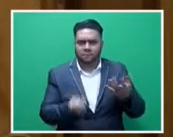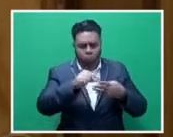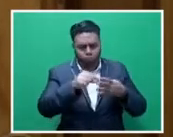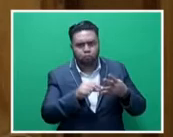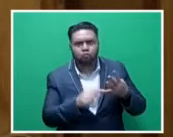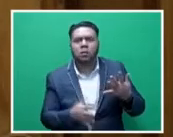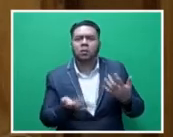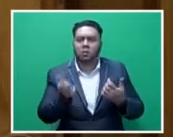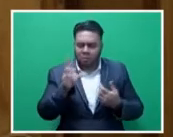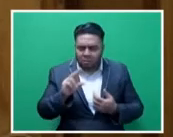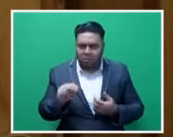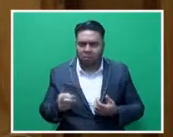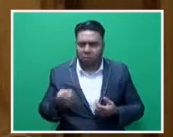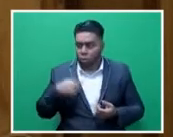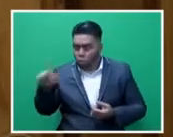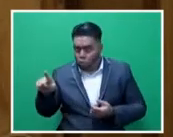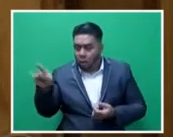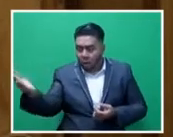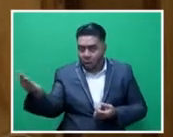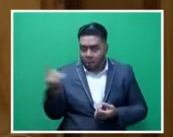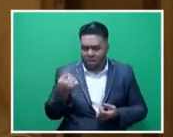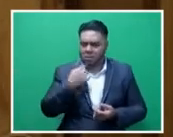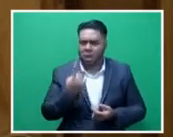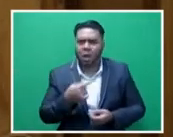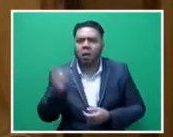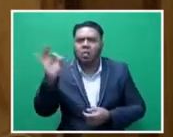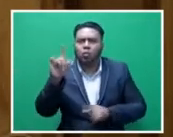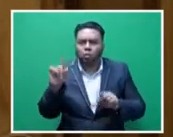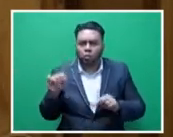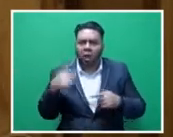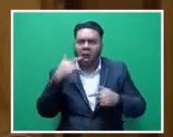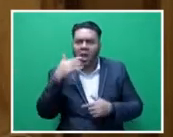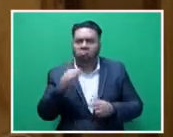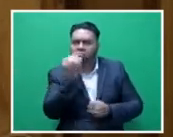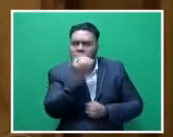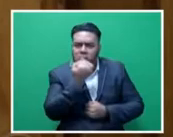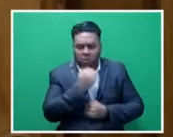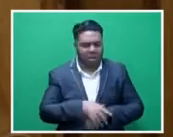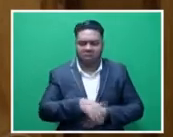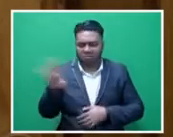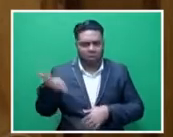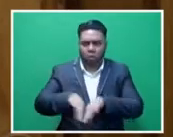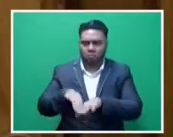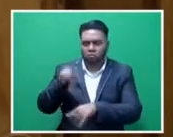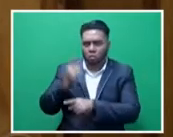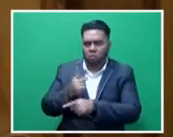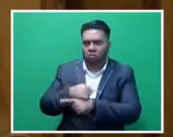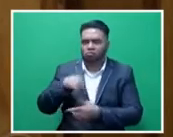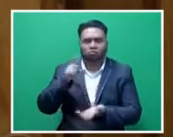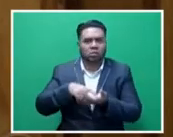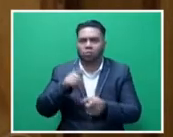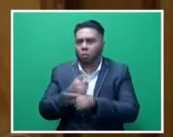been done to look after our disabled persons, persons with disability, let me say is hogwash. I learned that from